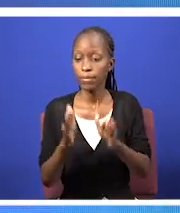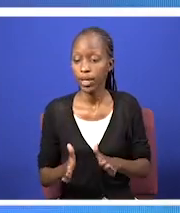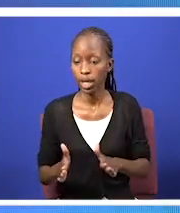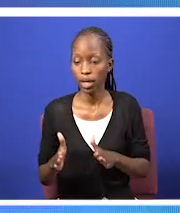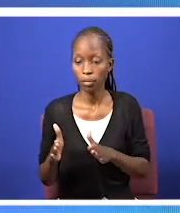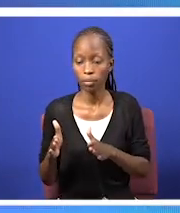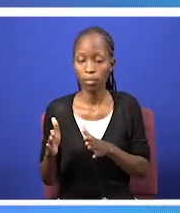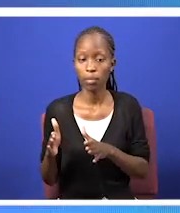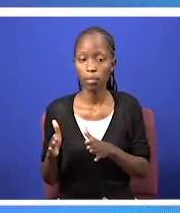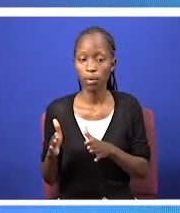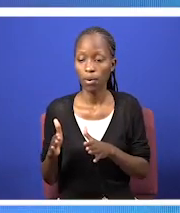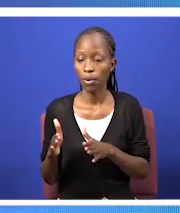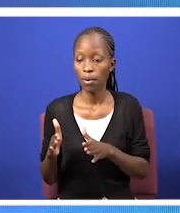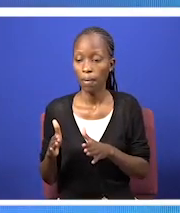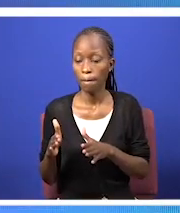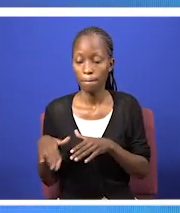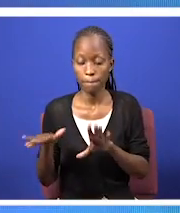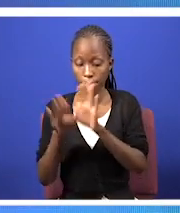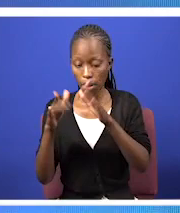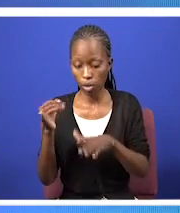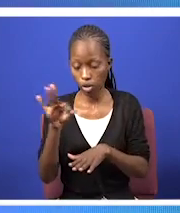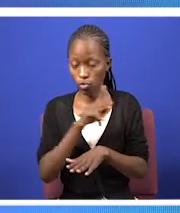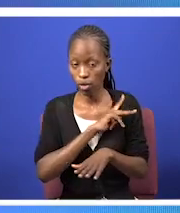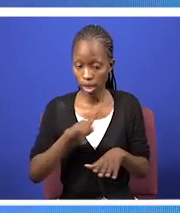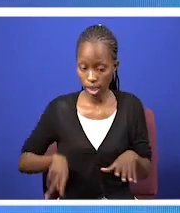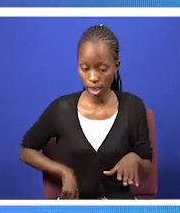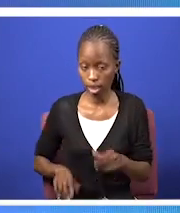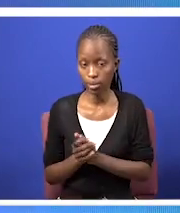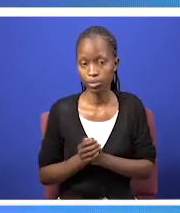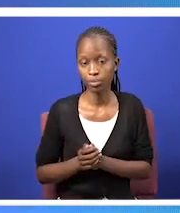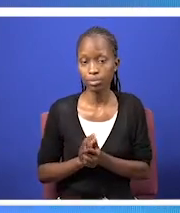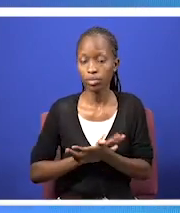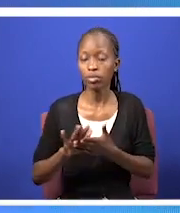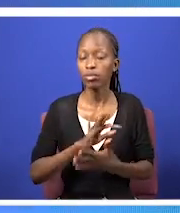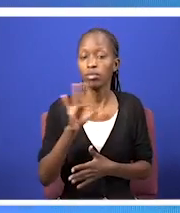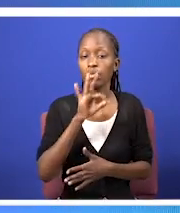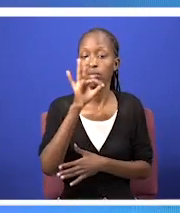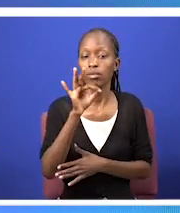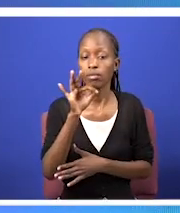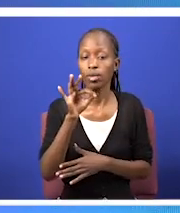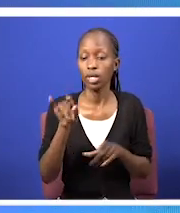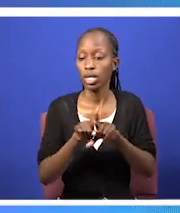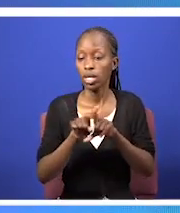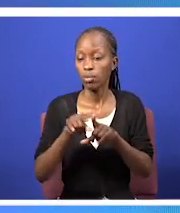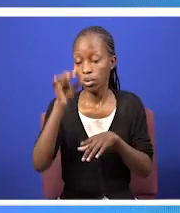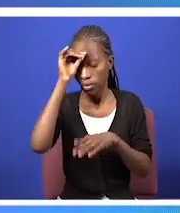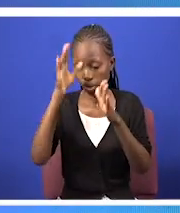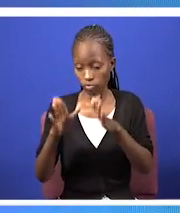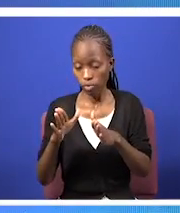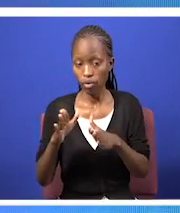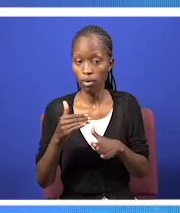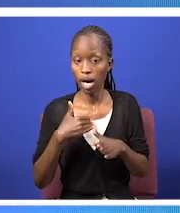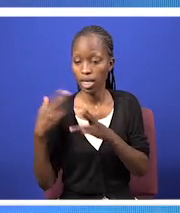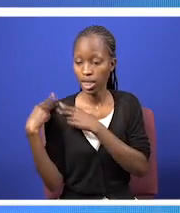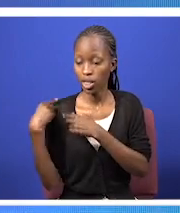followers of the rule and intent of the king. The Holy Spirit, as governor, has this singular job